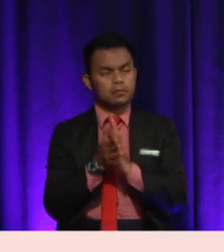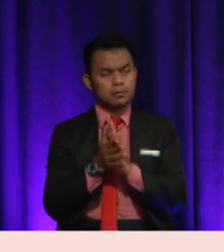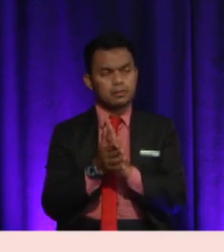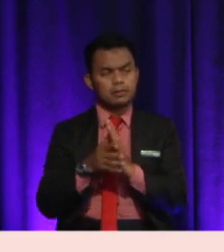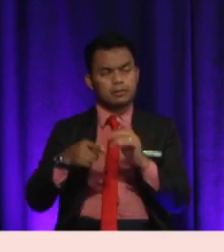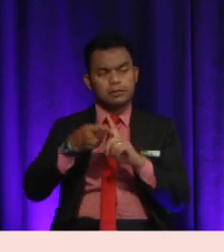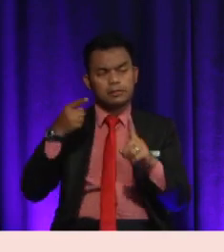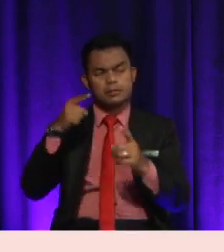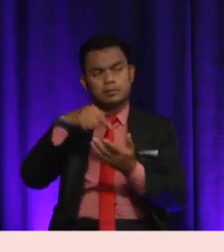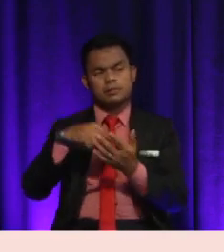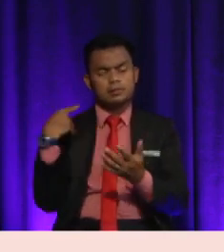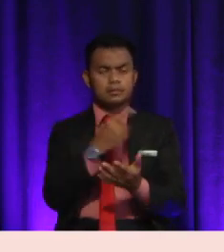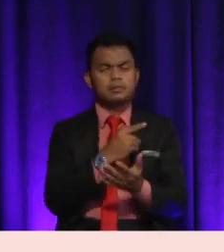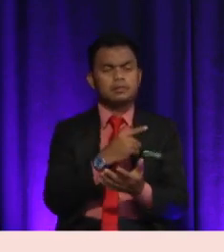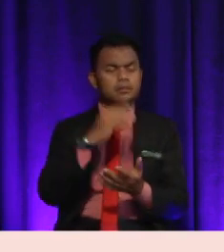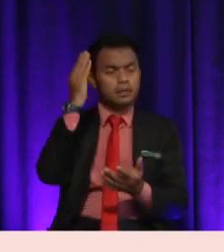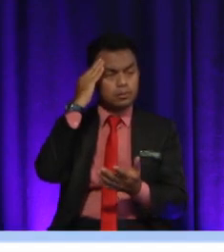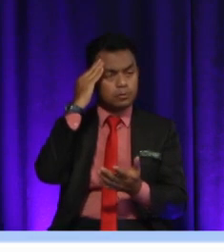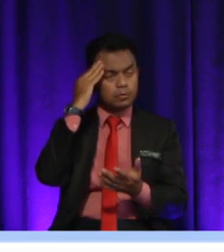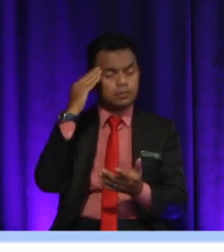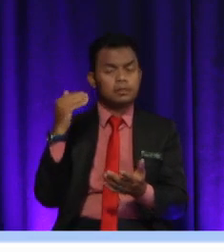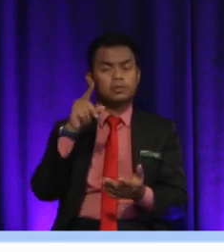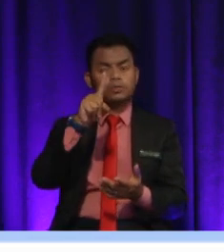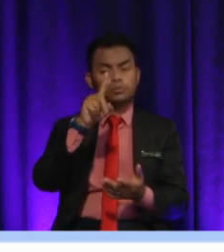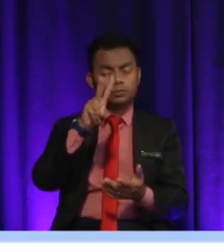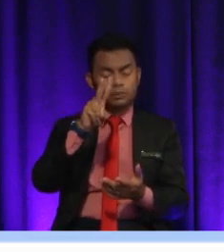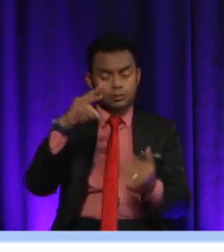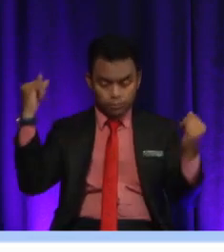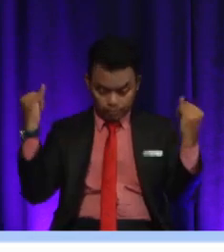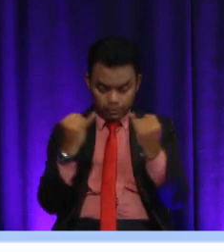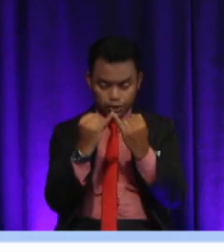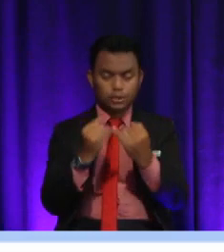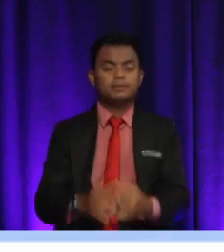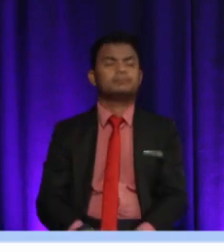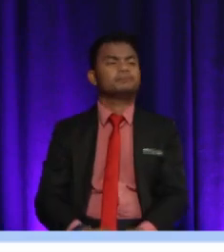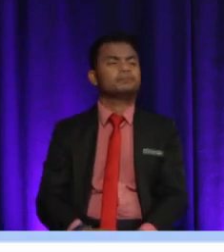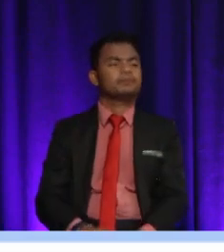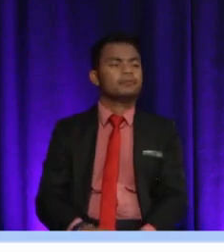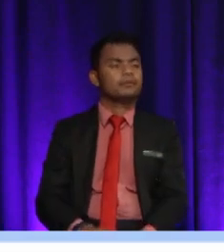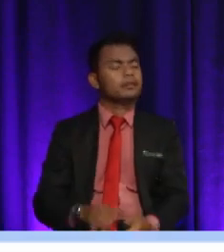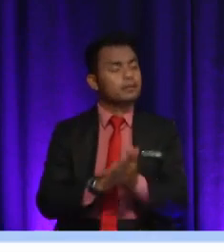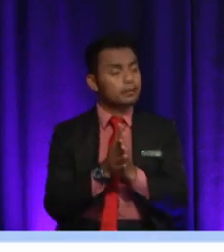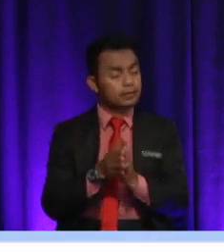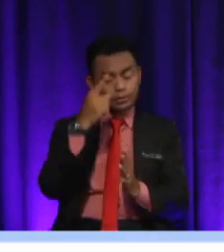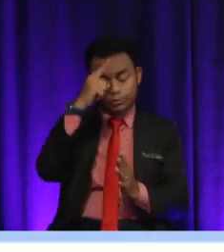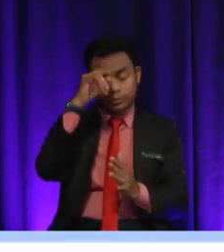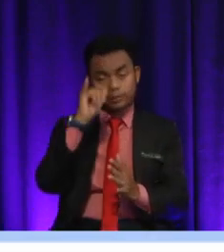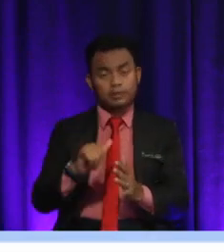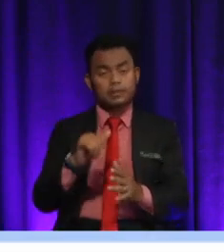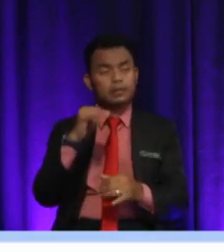see that those two match. Okay, and the final step is for us to choose the best